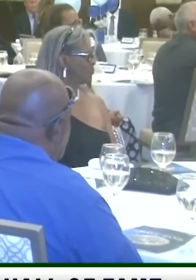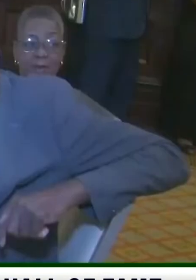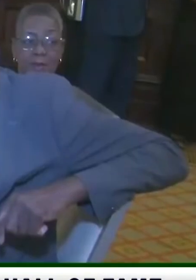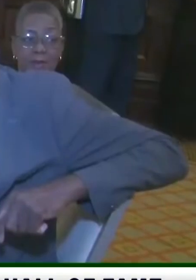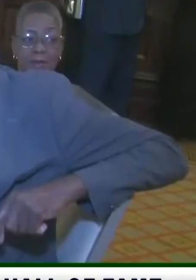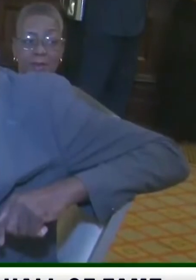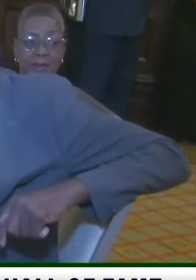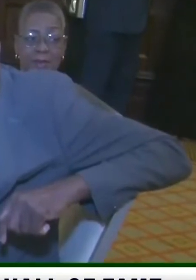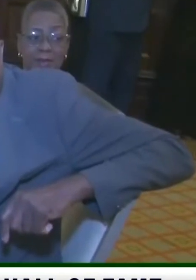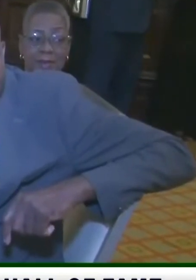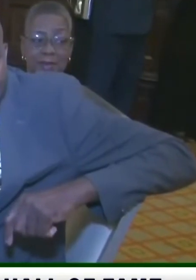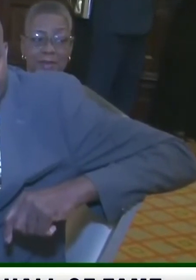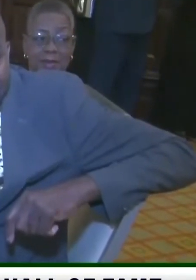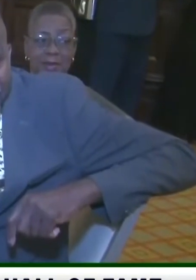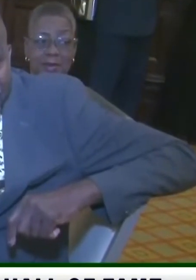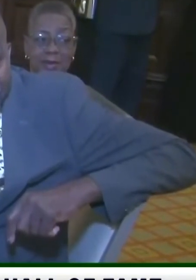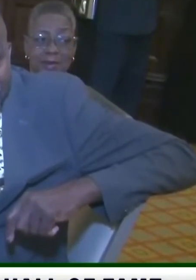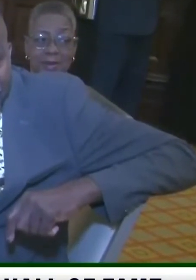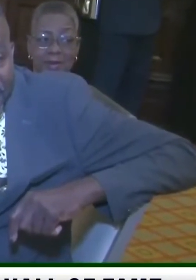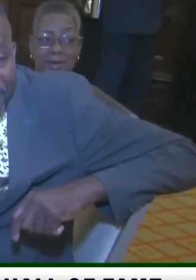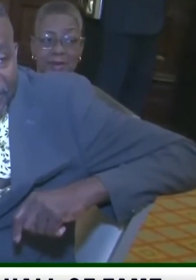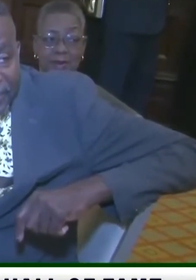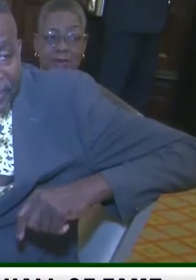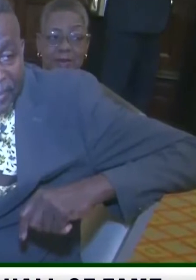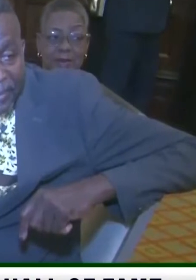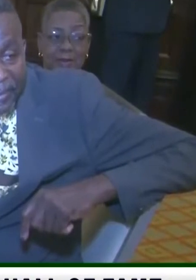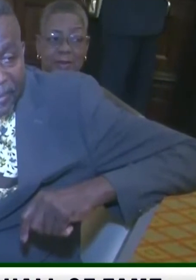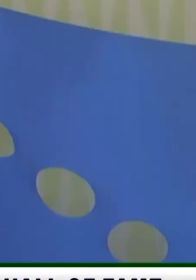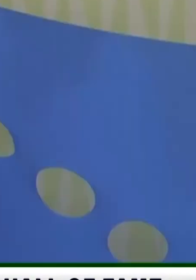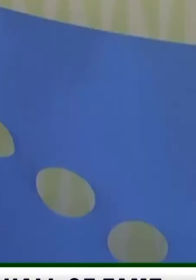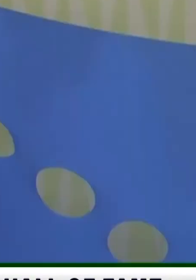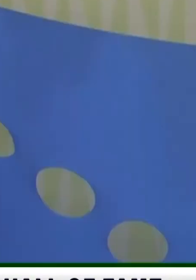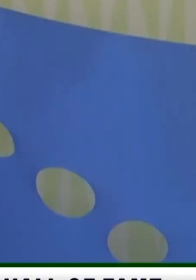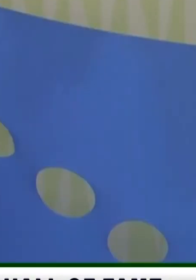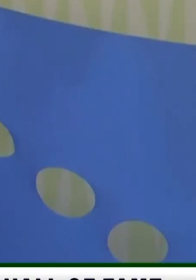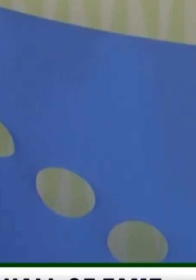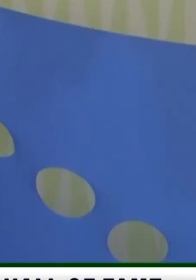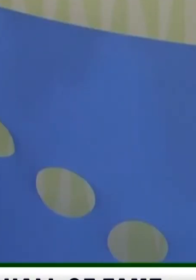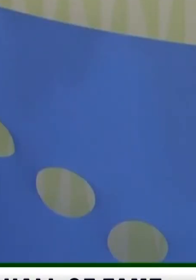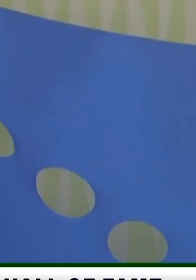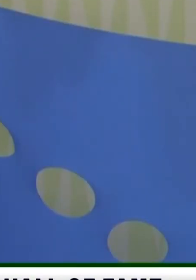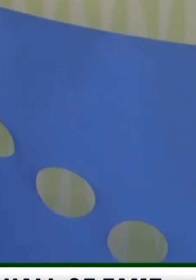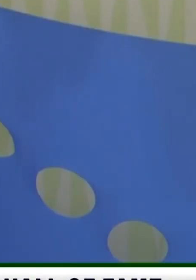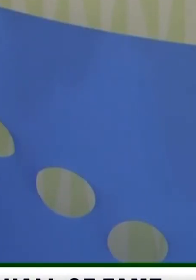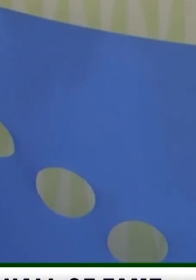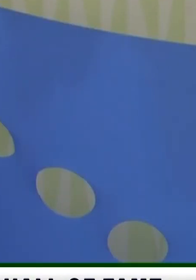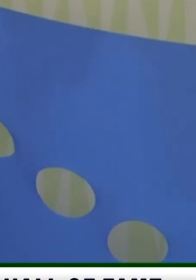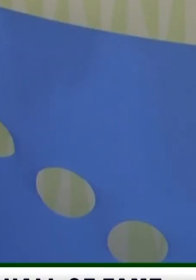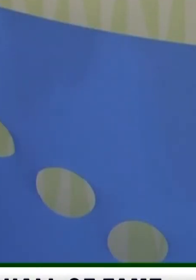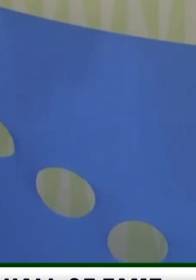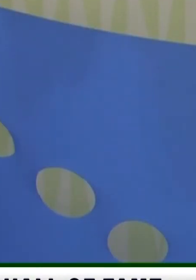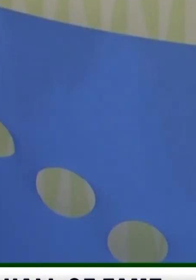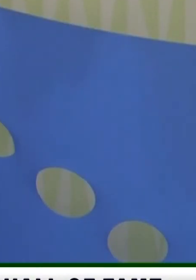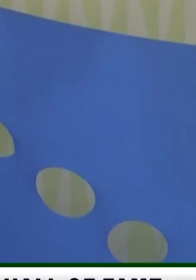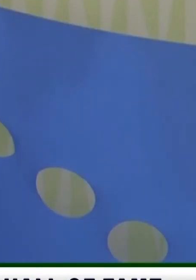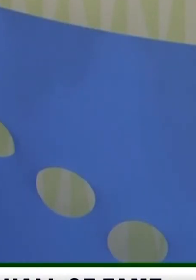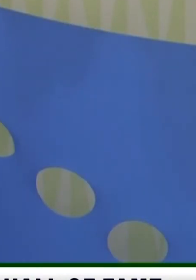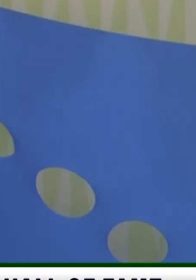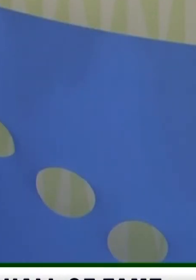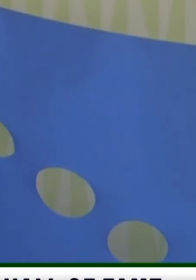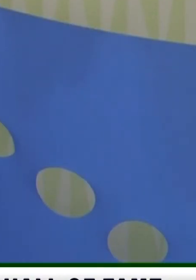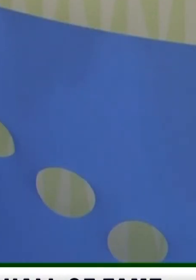address, inductee His Excellency Noel Lynch, an Olympian and Barbados' ambassador to the United States and the